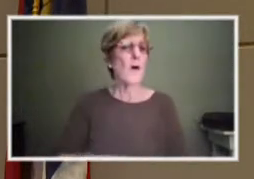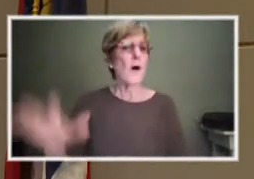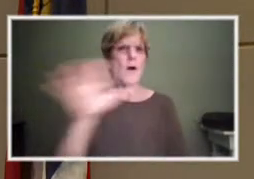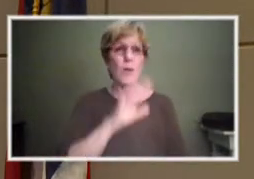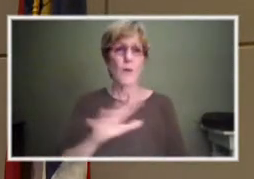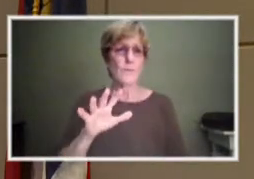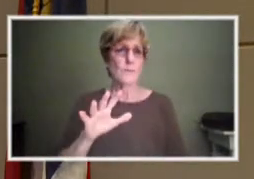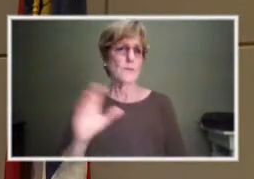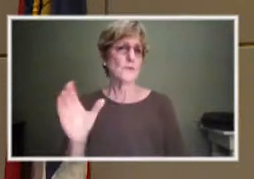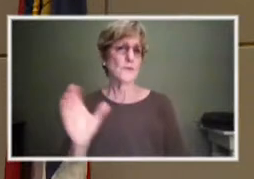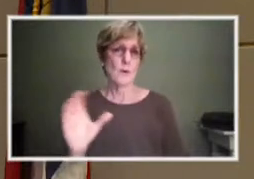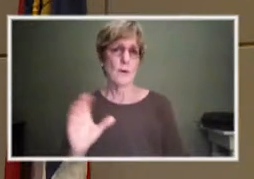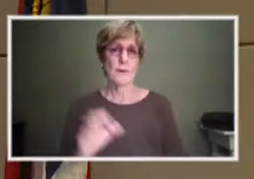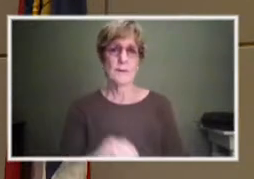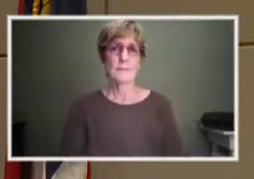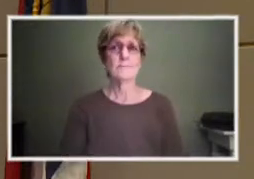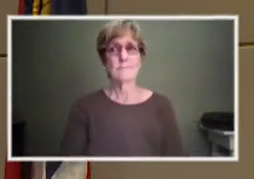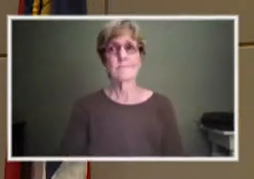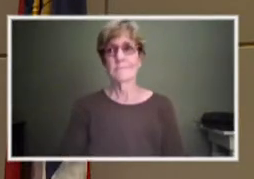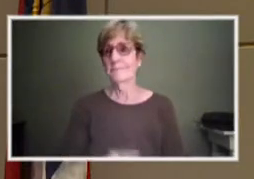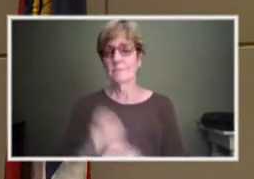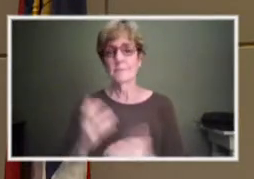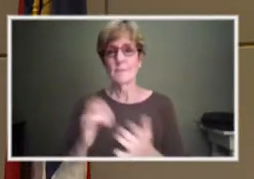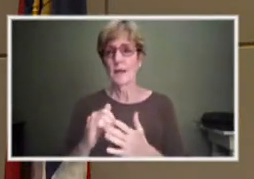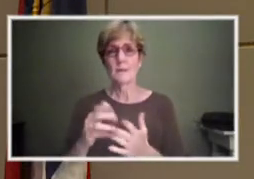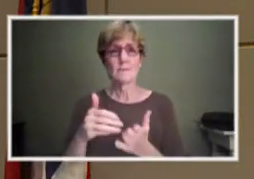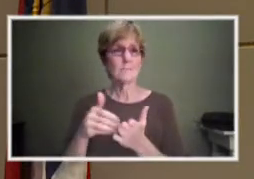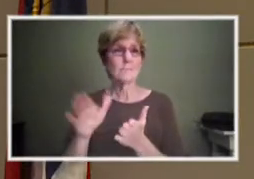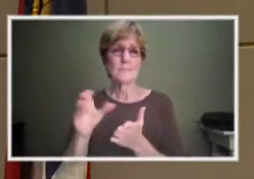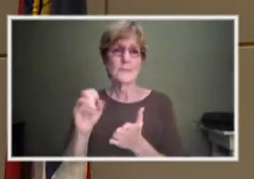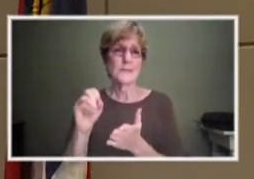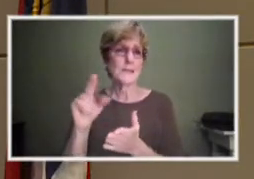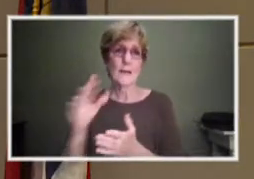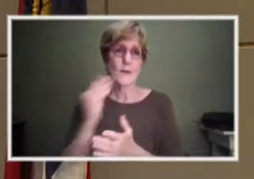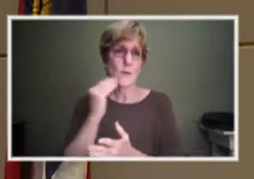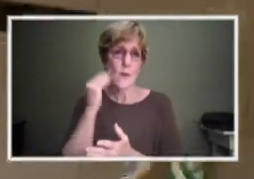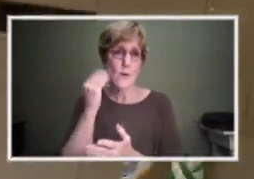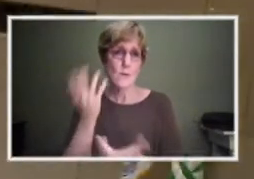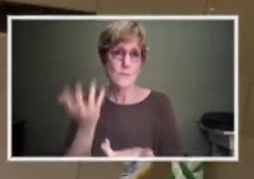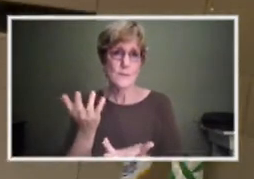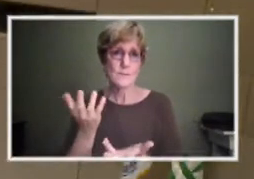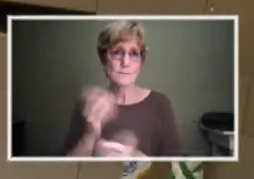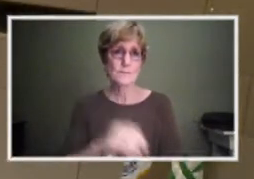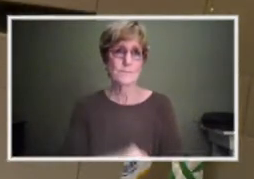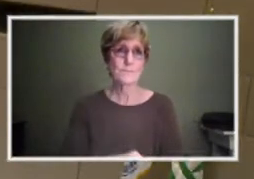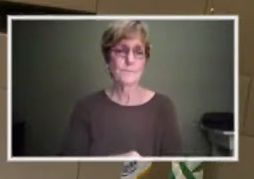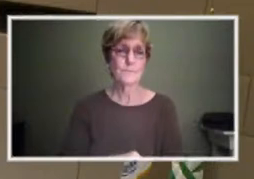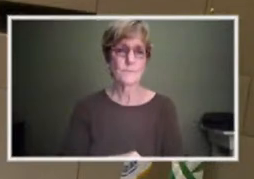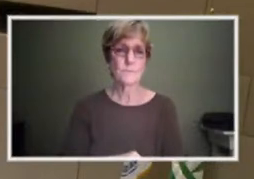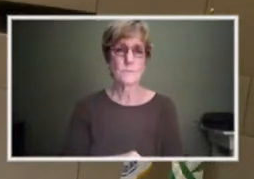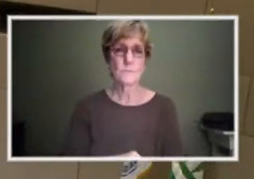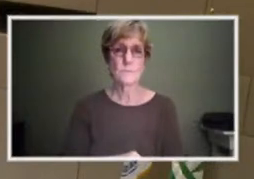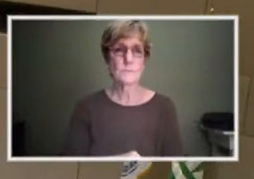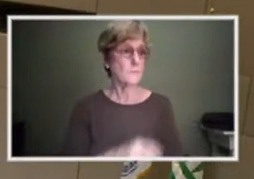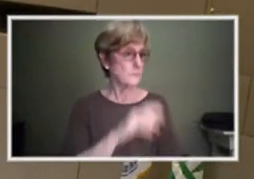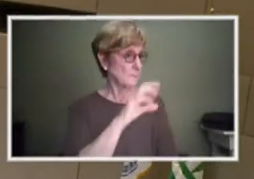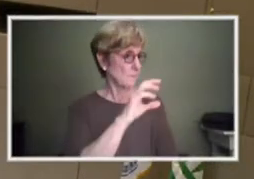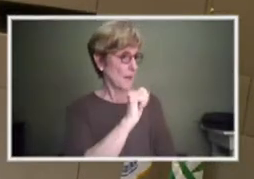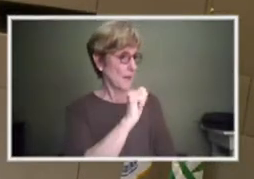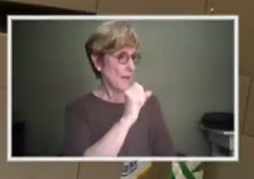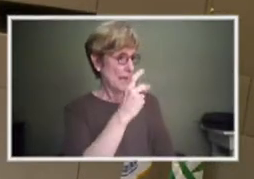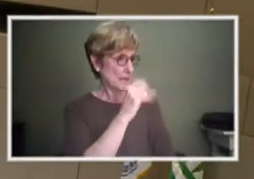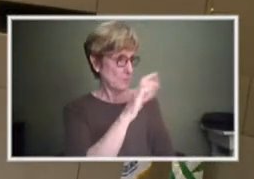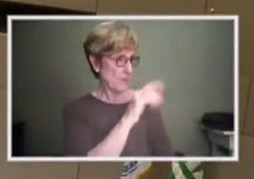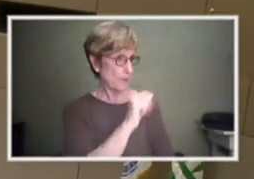to from experiencing displacement. So thank you so much, Mr. Heath. Ms. Ajmera. Thank you, Madam